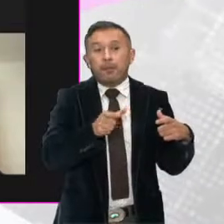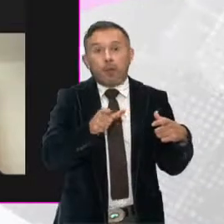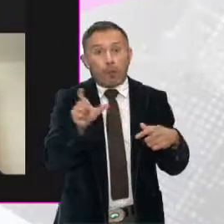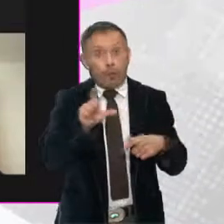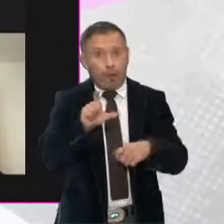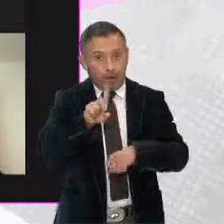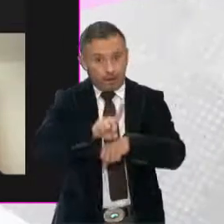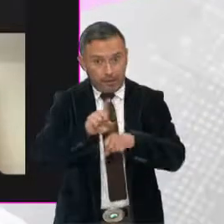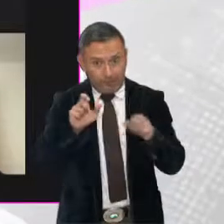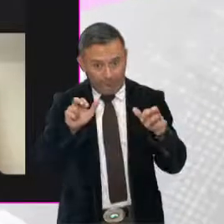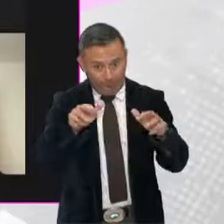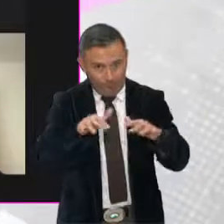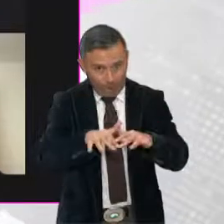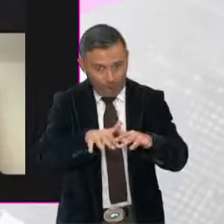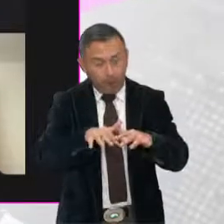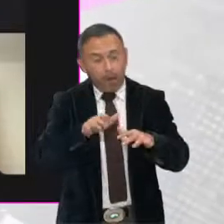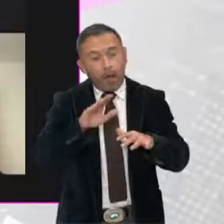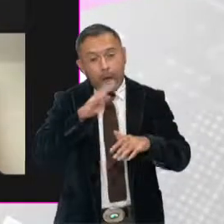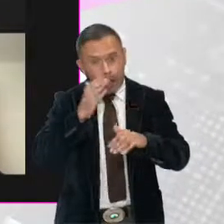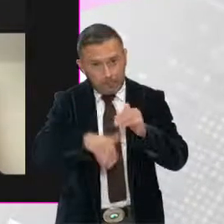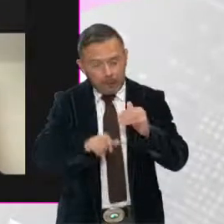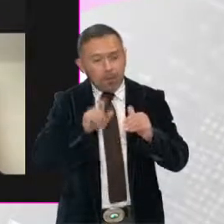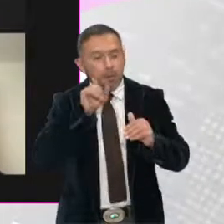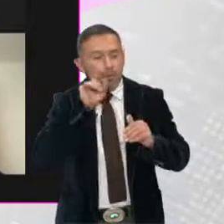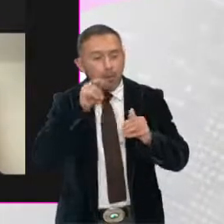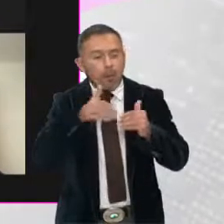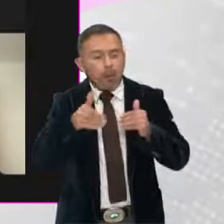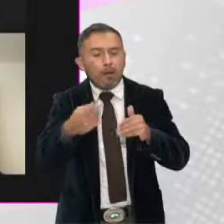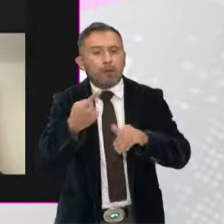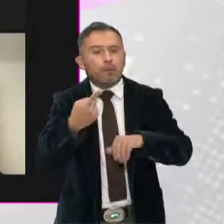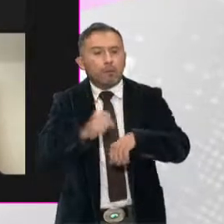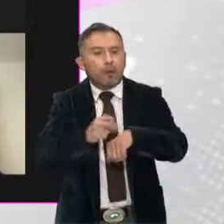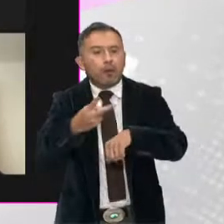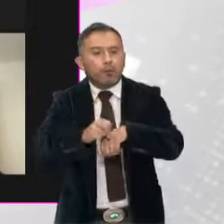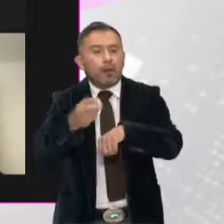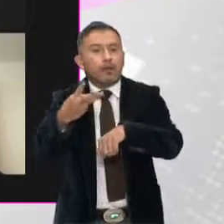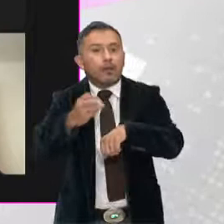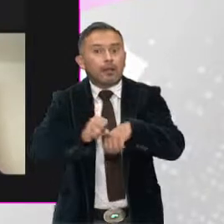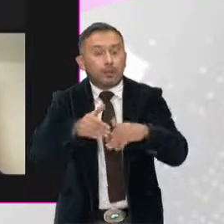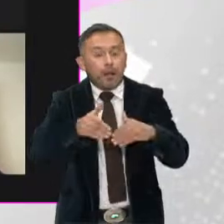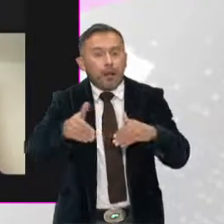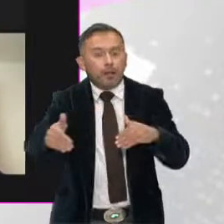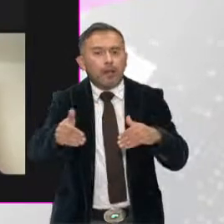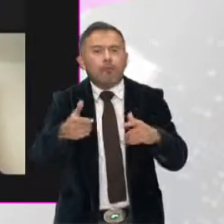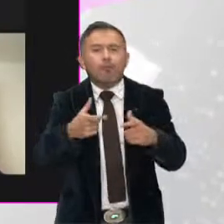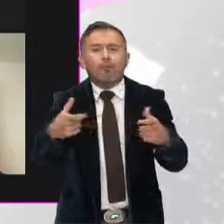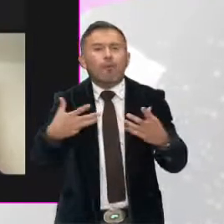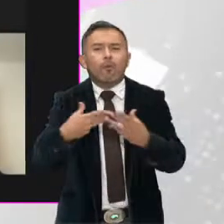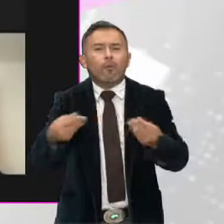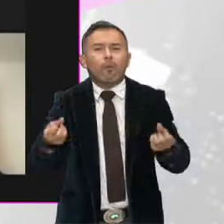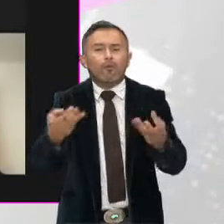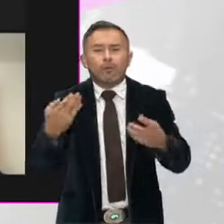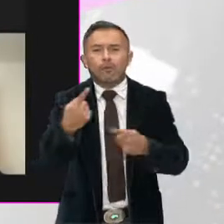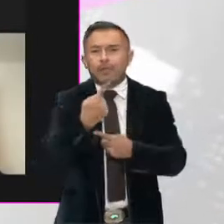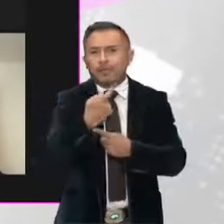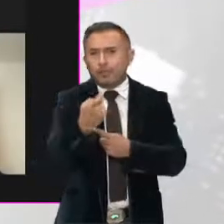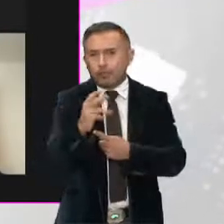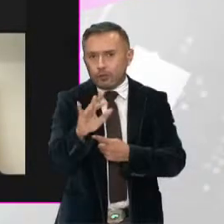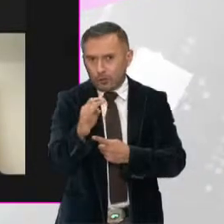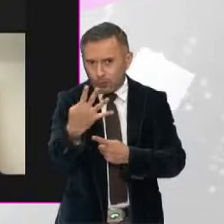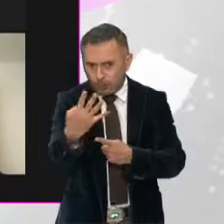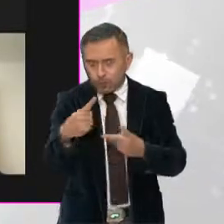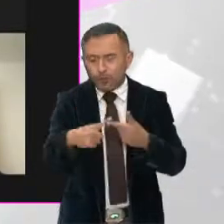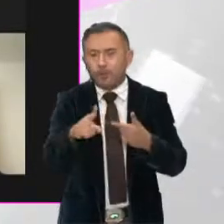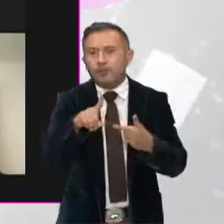So after the elections day, within the next 3 weeks, these were the amount of people